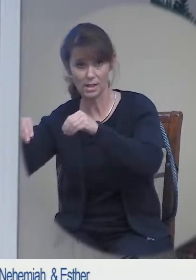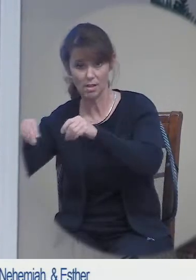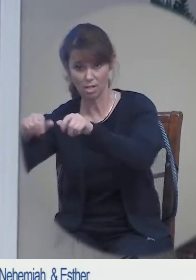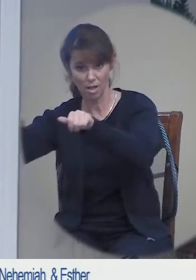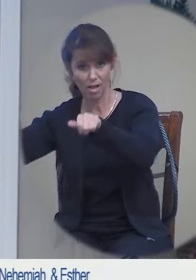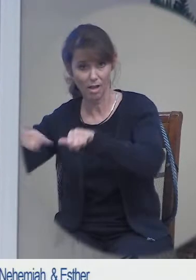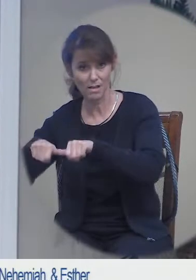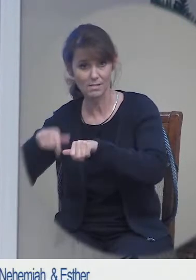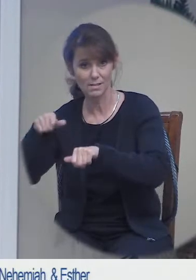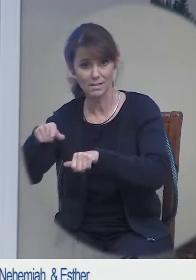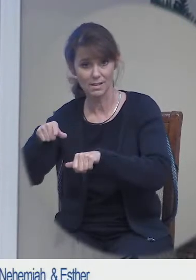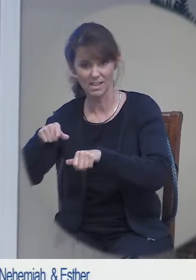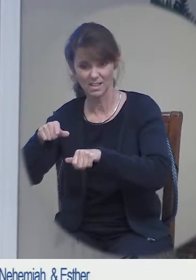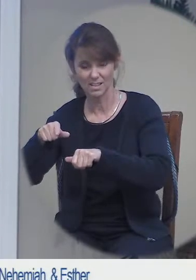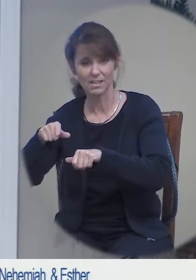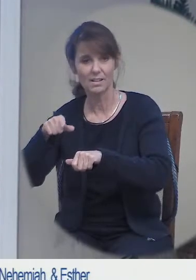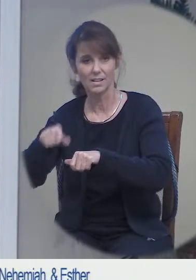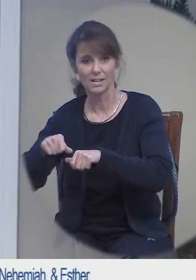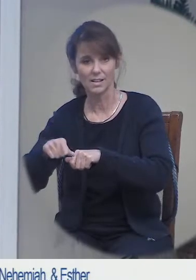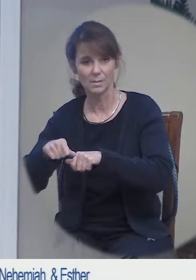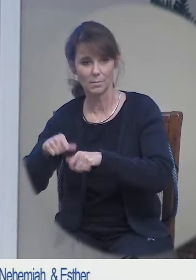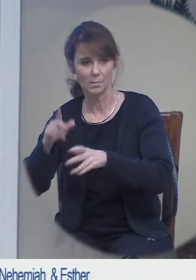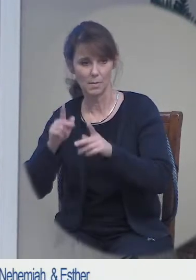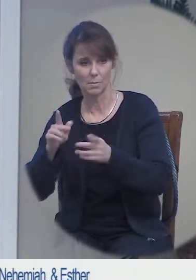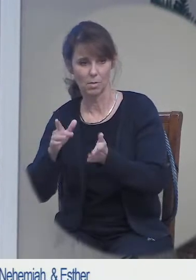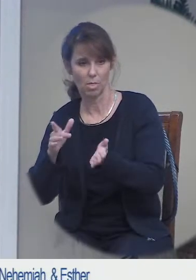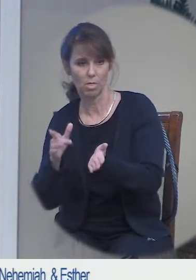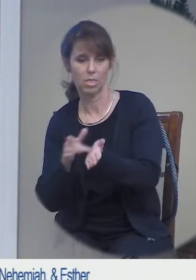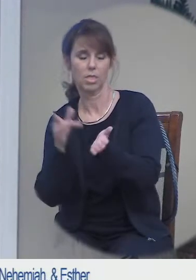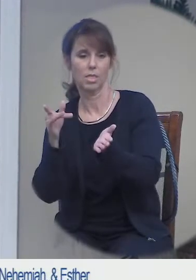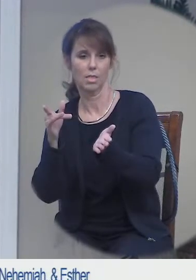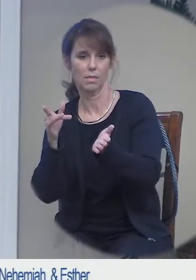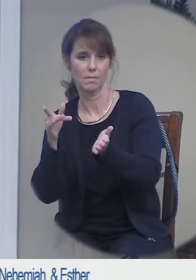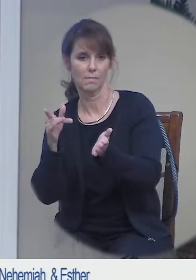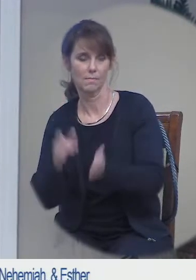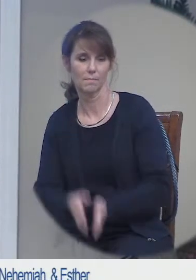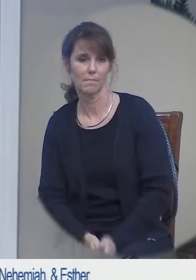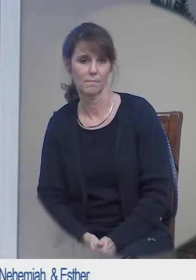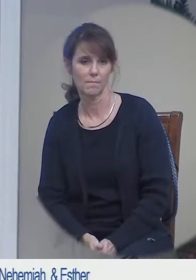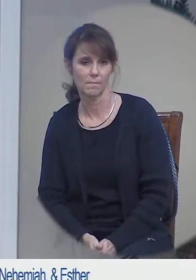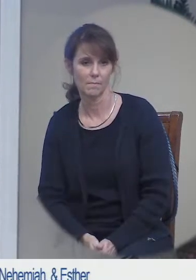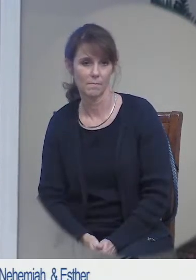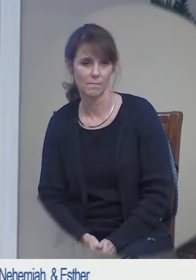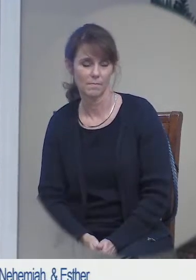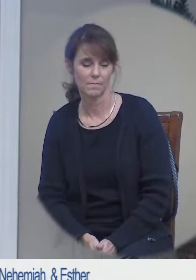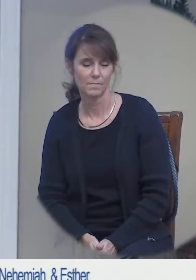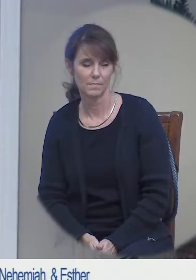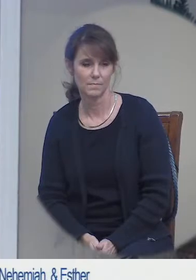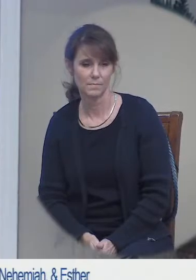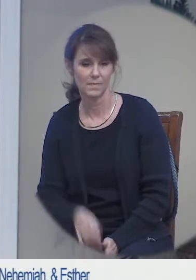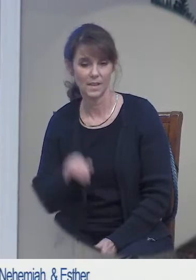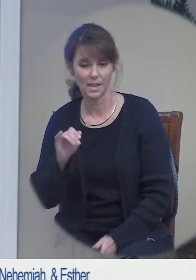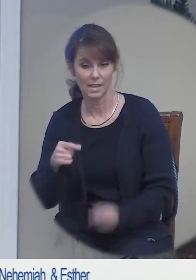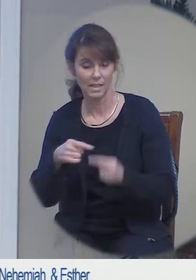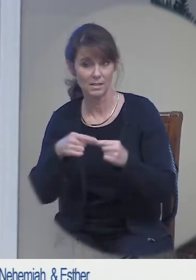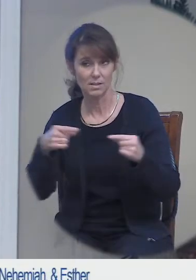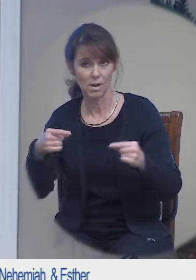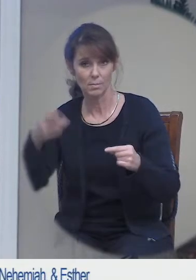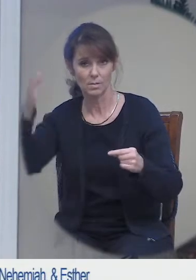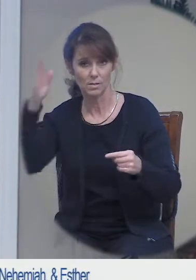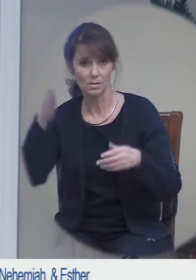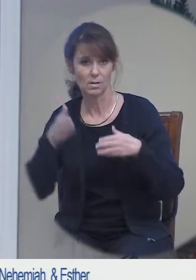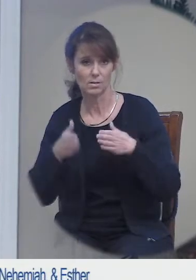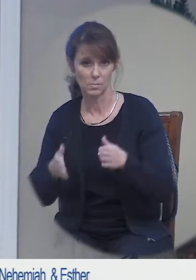practices are just prohibited. And that's the very opposite of what the kind of people that God wants, especially among